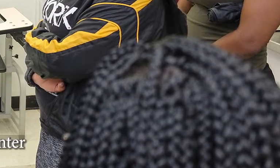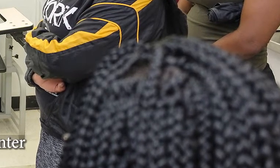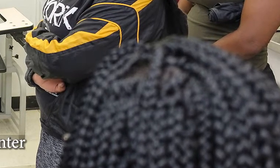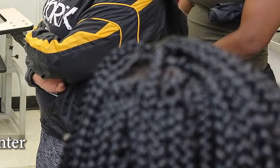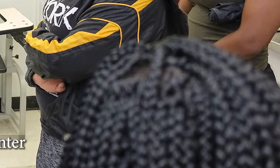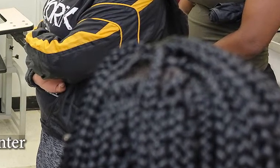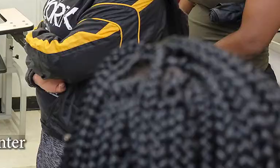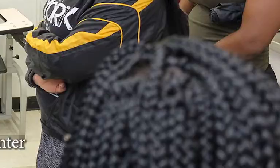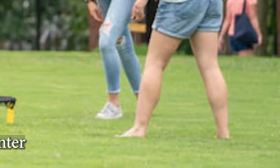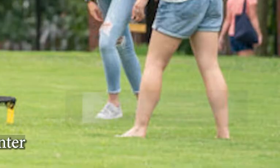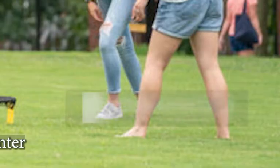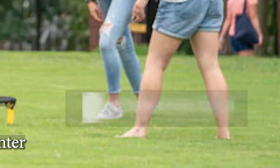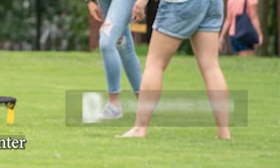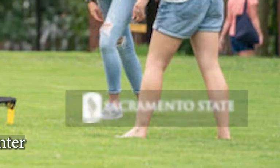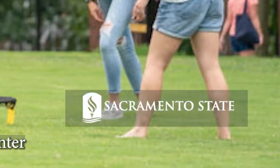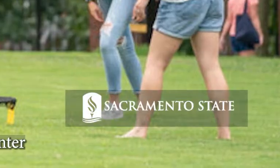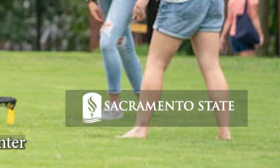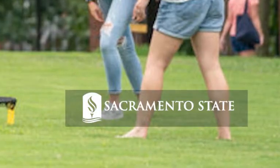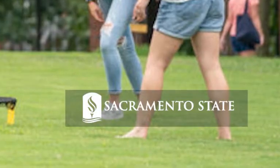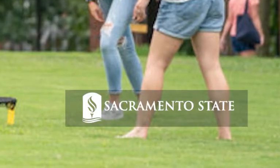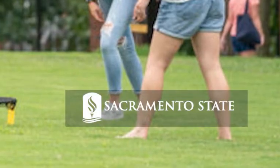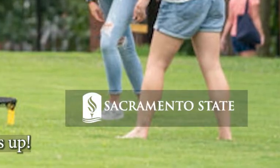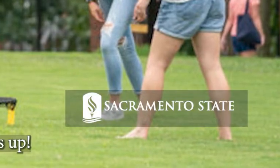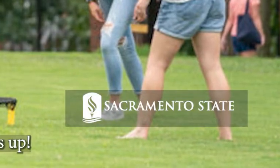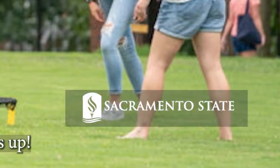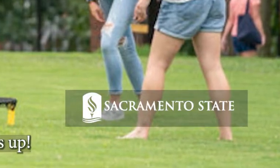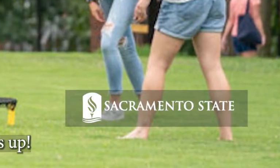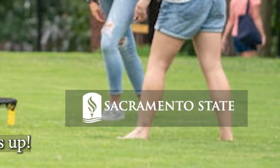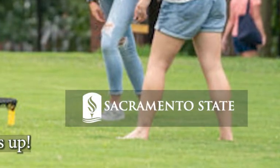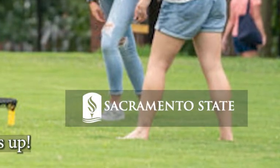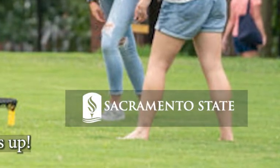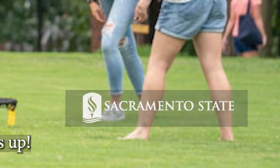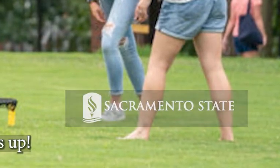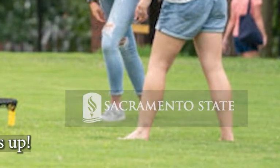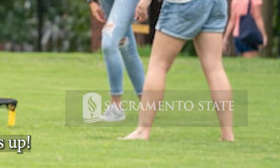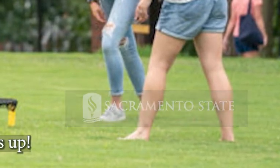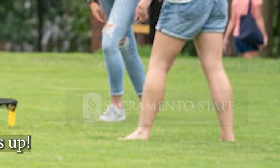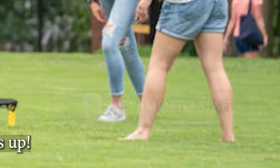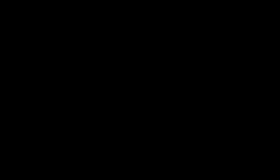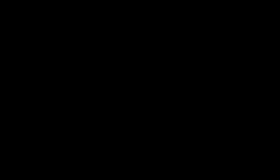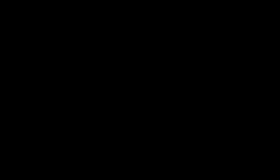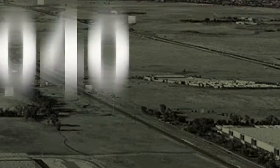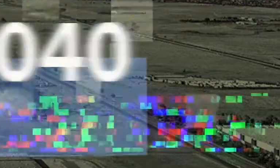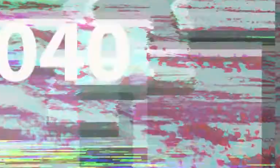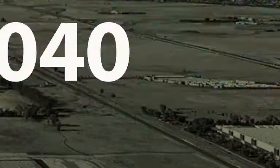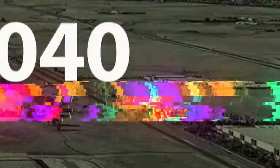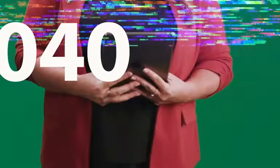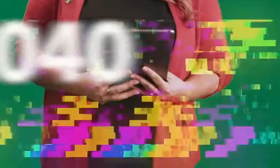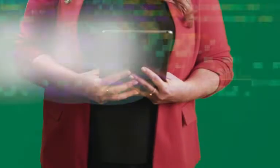Sac State and Placer Center are #1. Stingers Up!